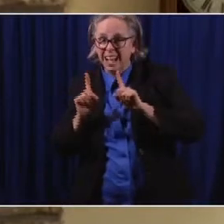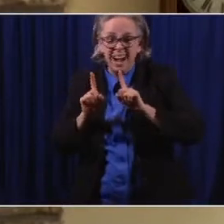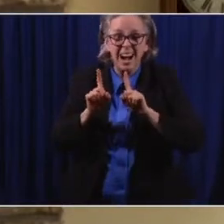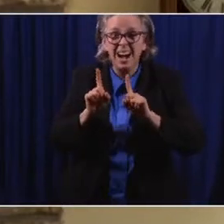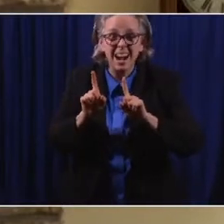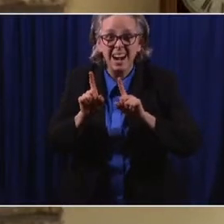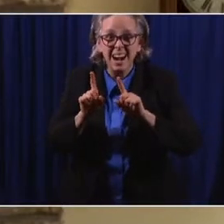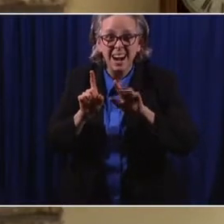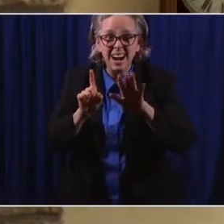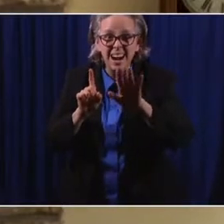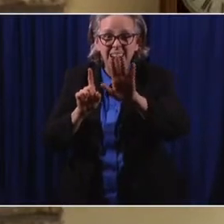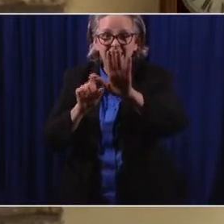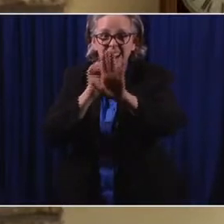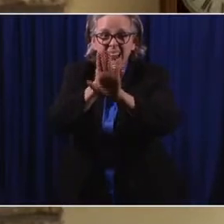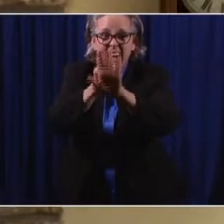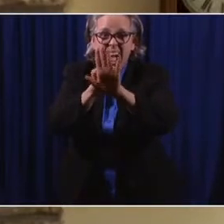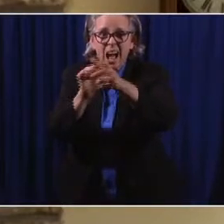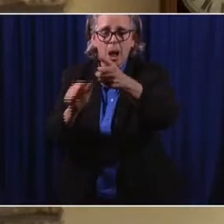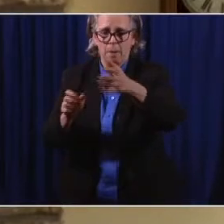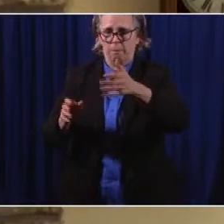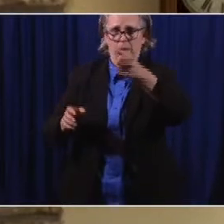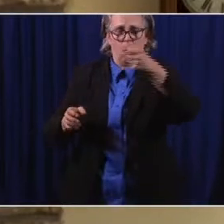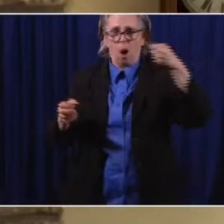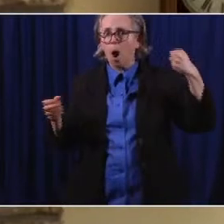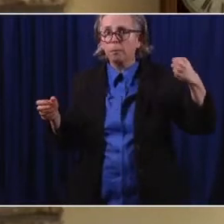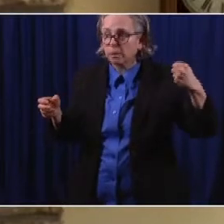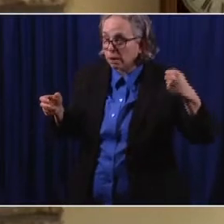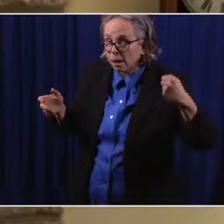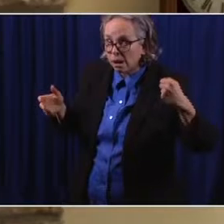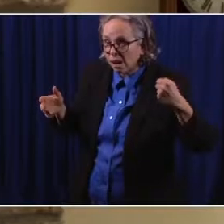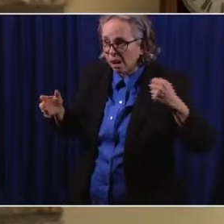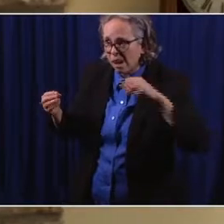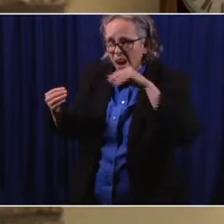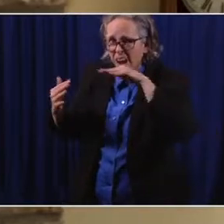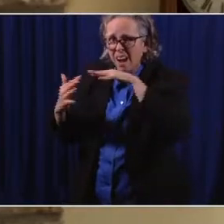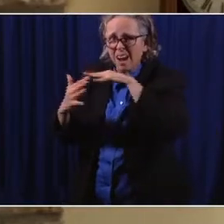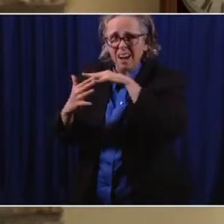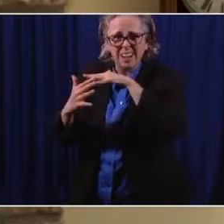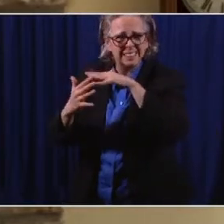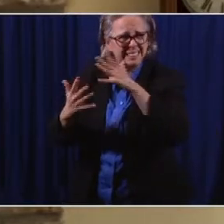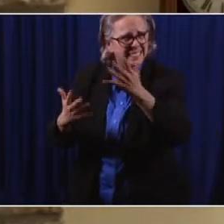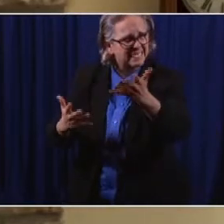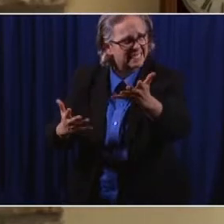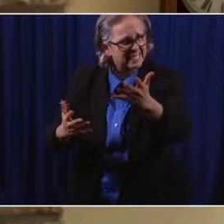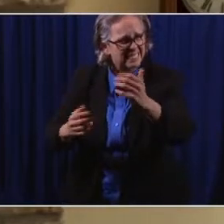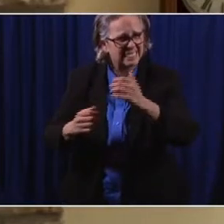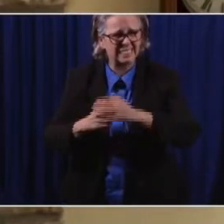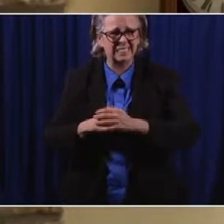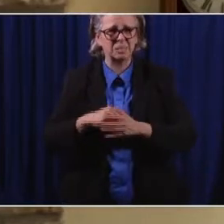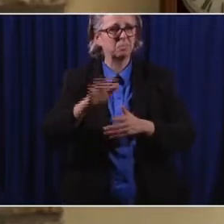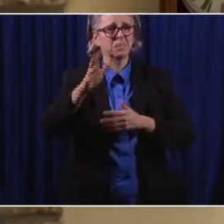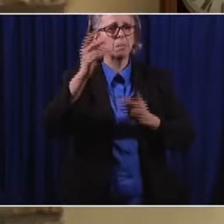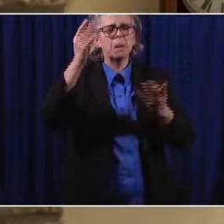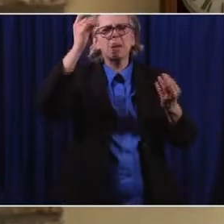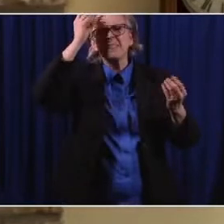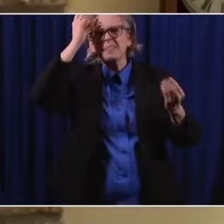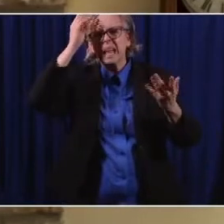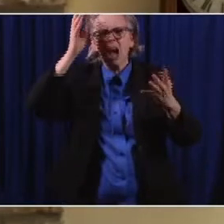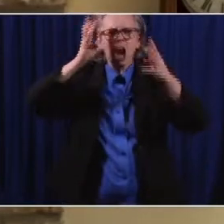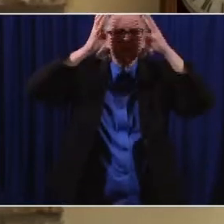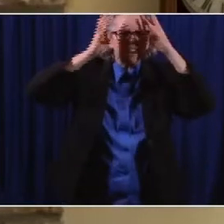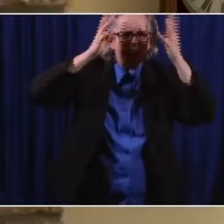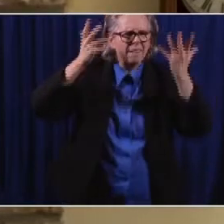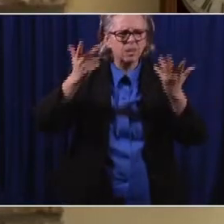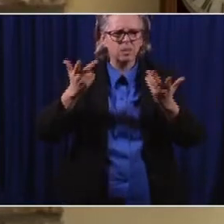so, somebody came up with a recommendation of, if you could set out things that, a child could pick